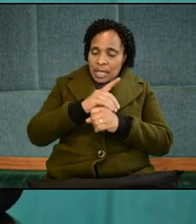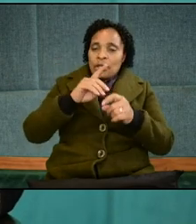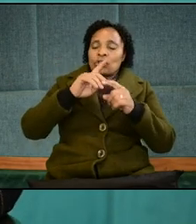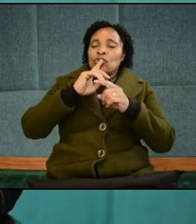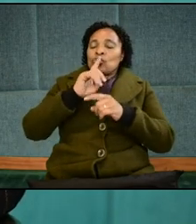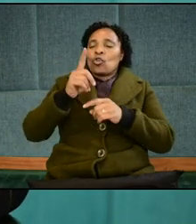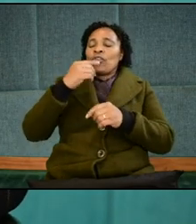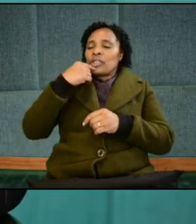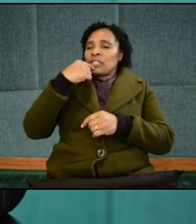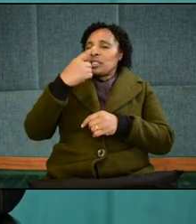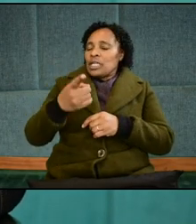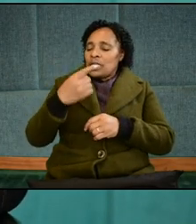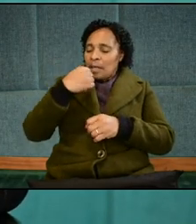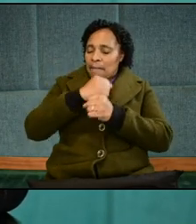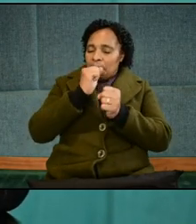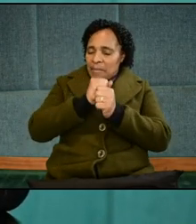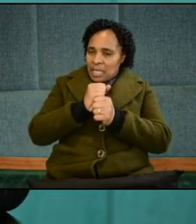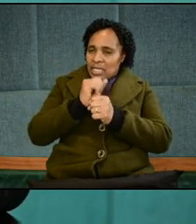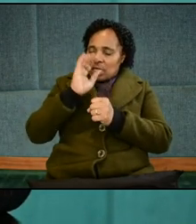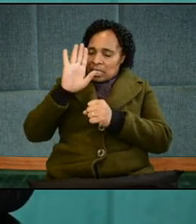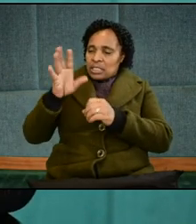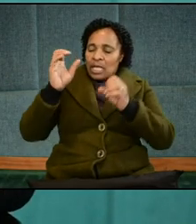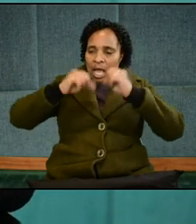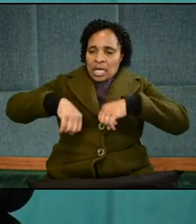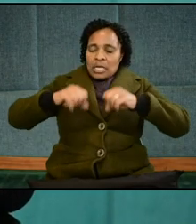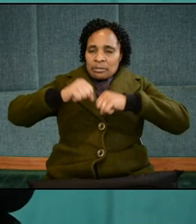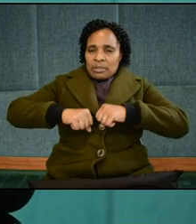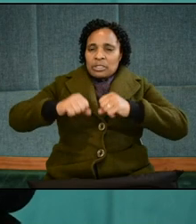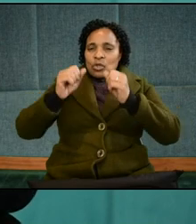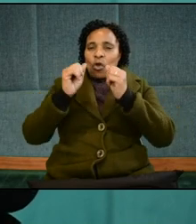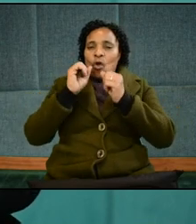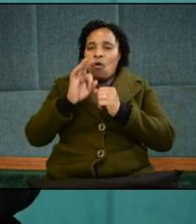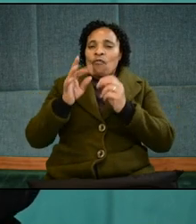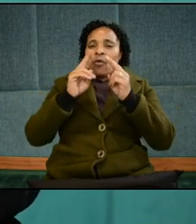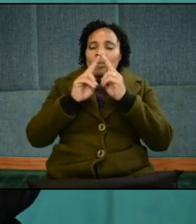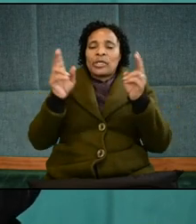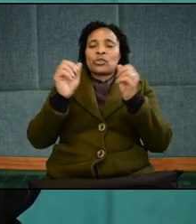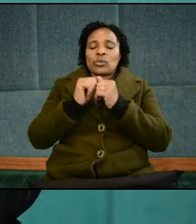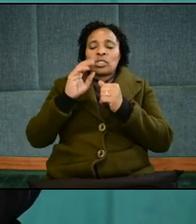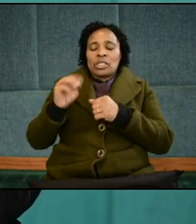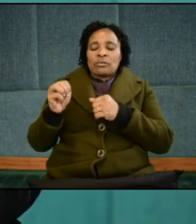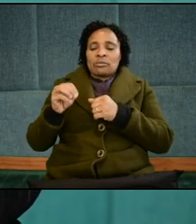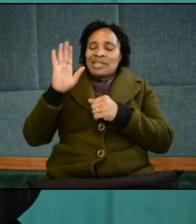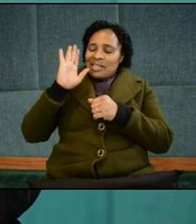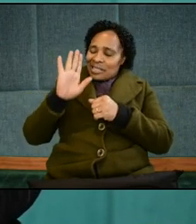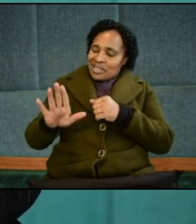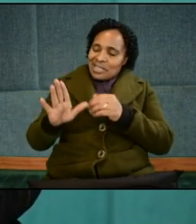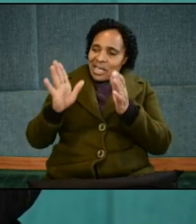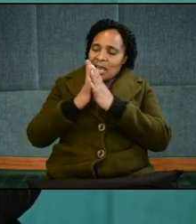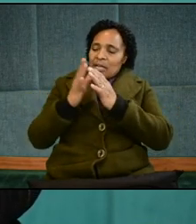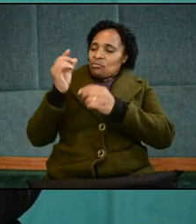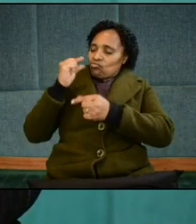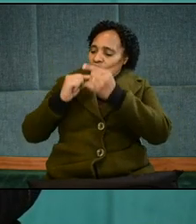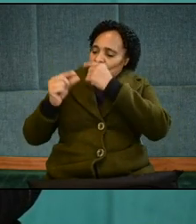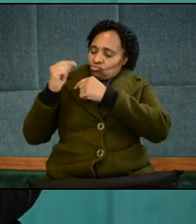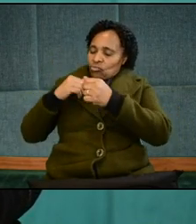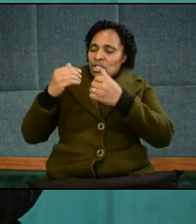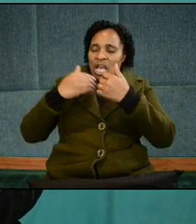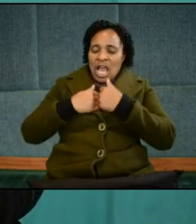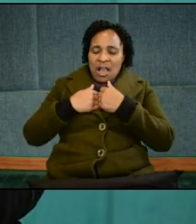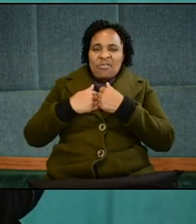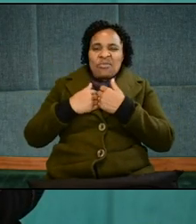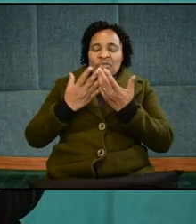Therefore, tell him I am making my covenant of peace with him. He and his descendants will have a covenant of